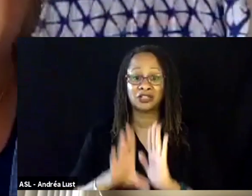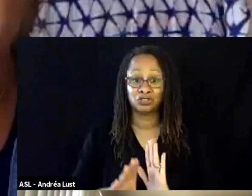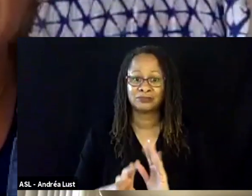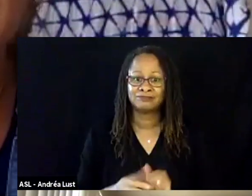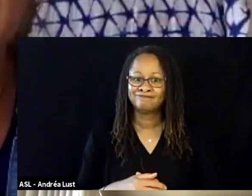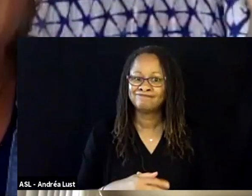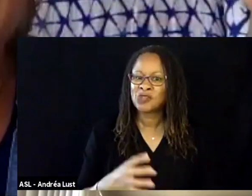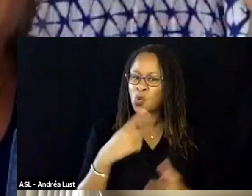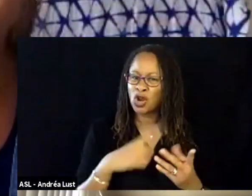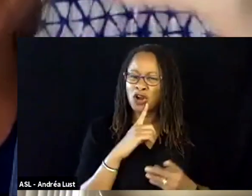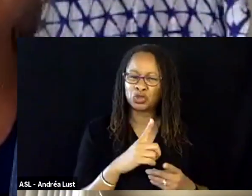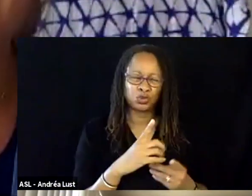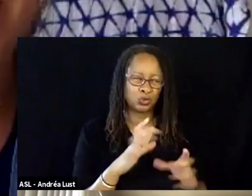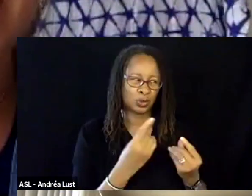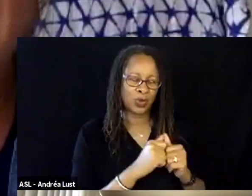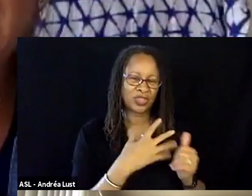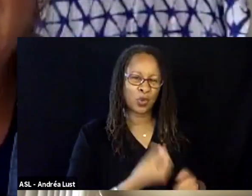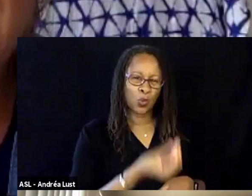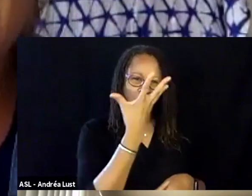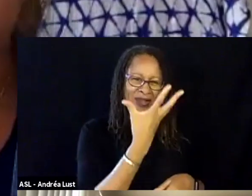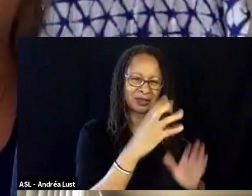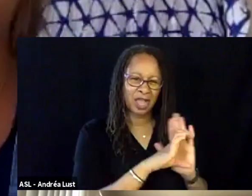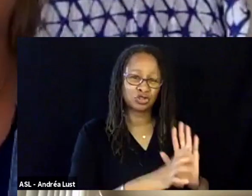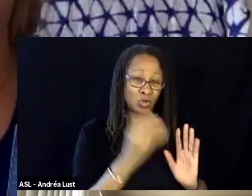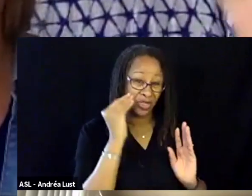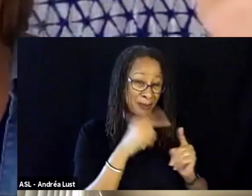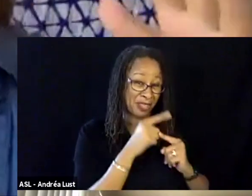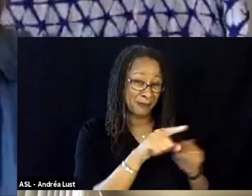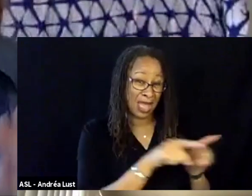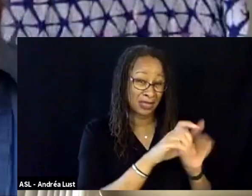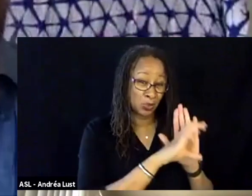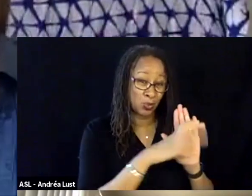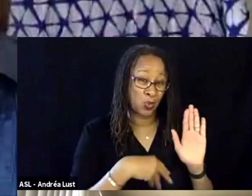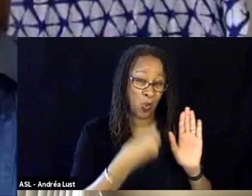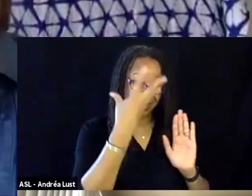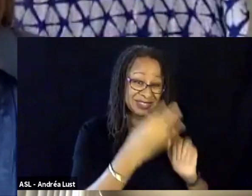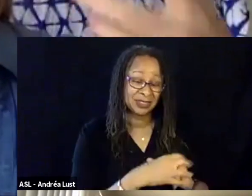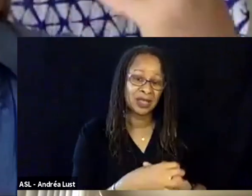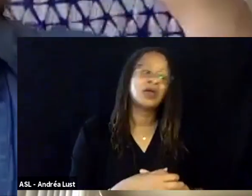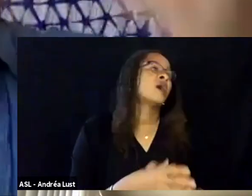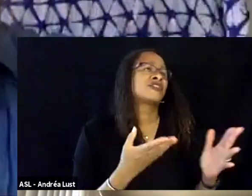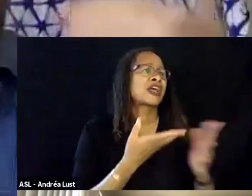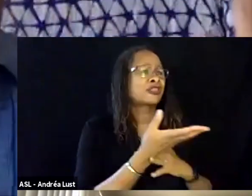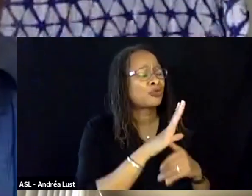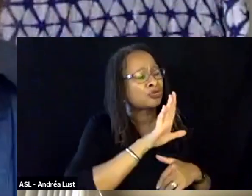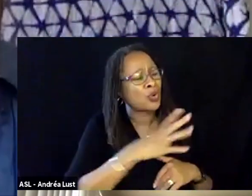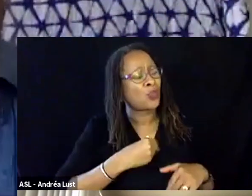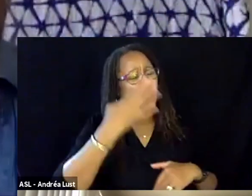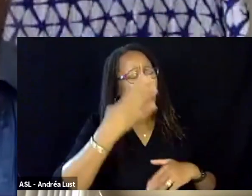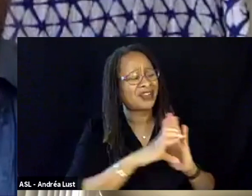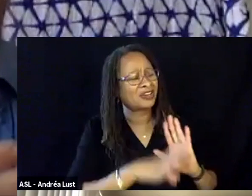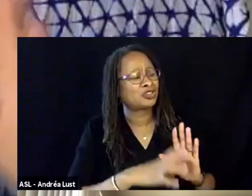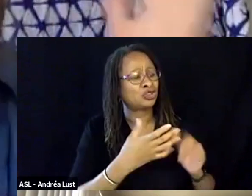your white characters? Do you even think of them as white? And how are you thinking about how through your white characters, you're perpetuating this idea of